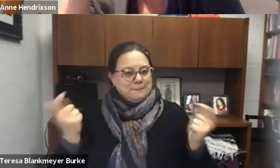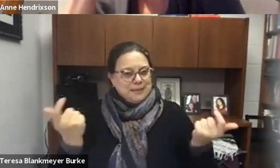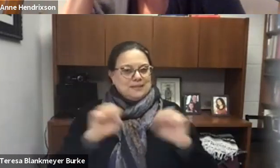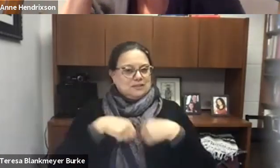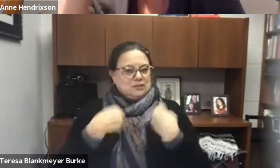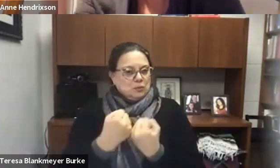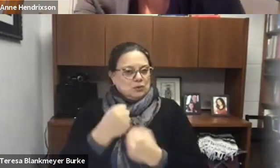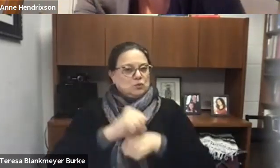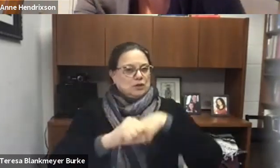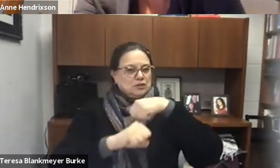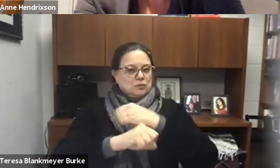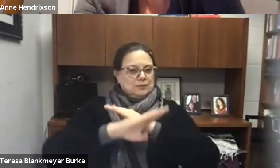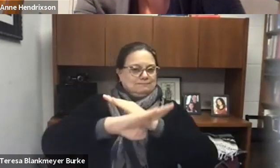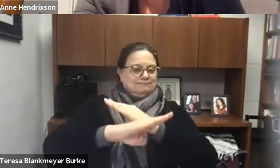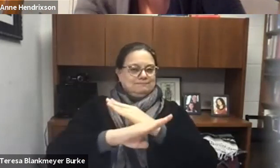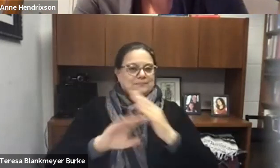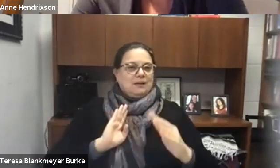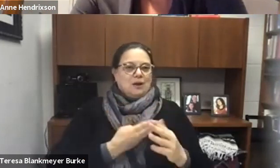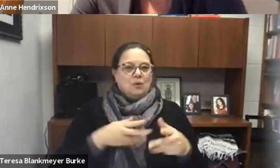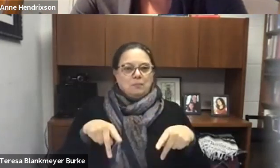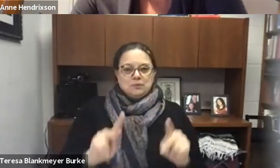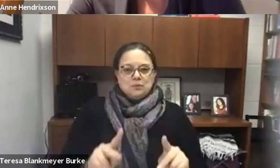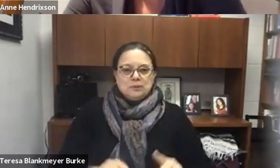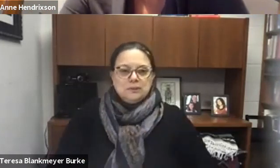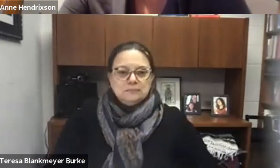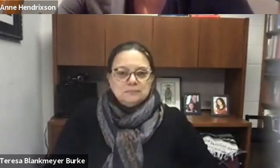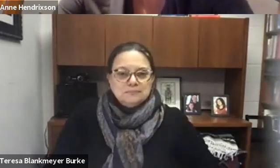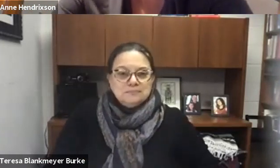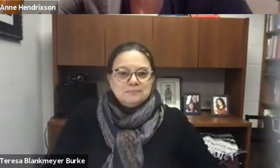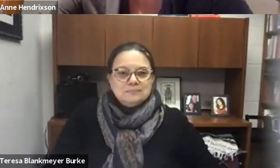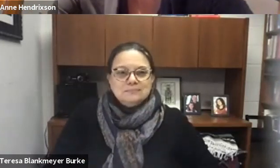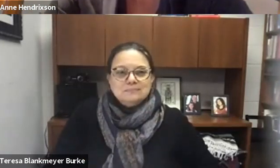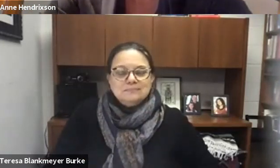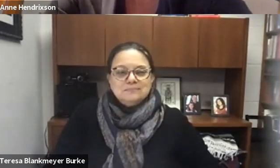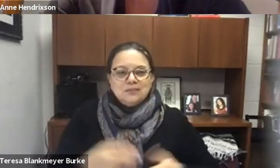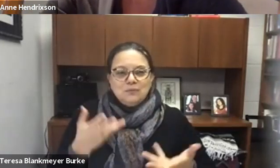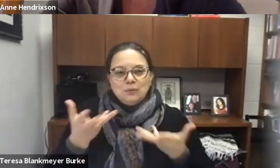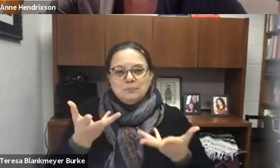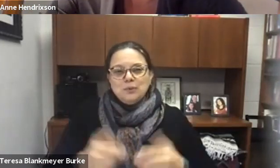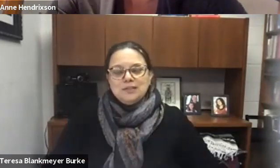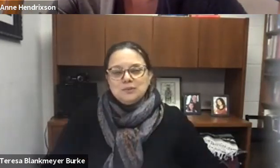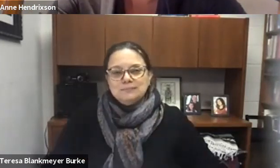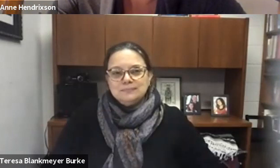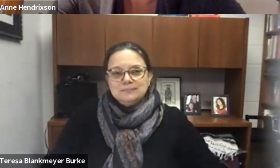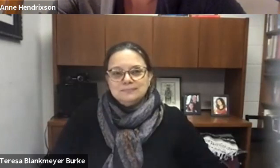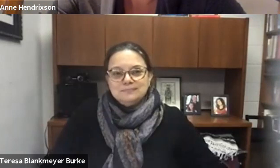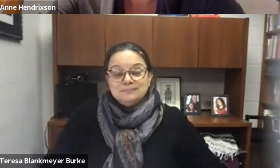for example, or asking for spaces, or asking for permission to spaces that are